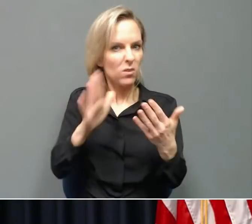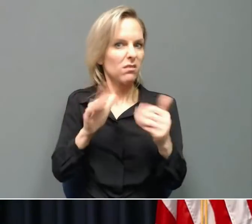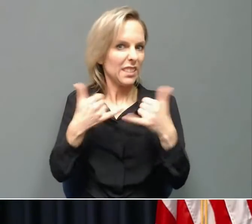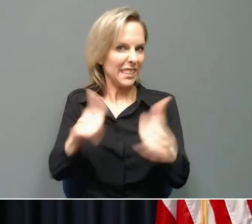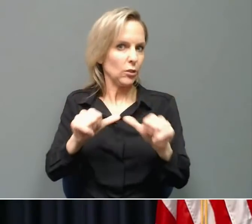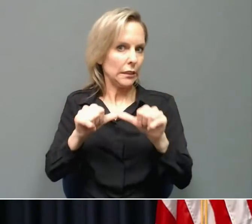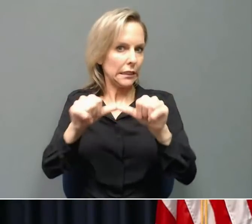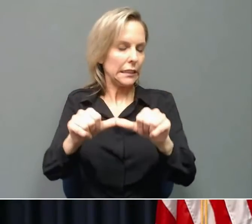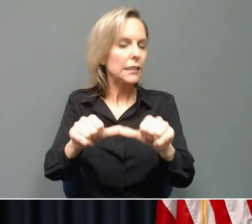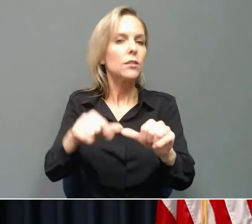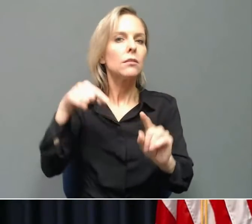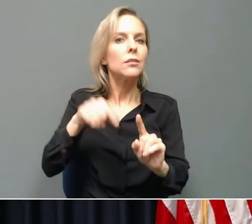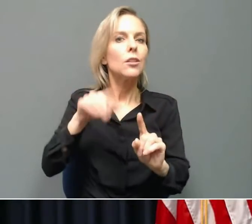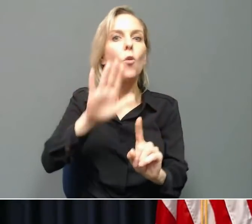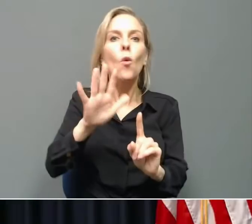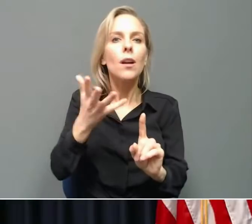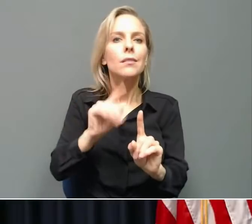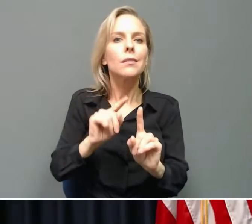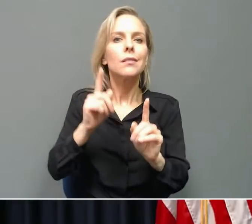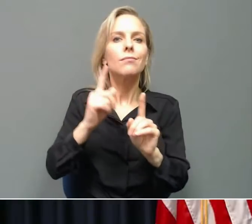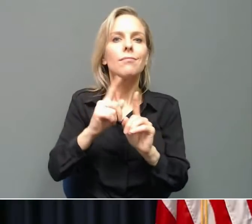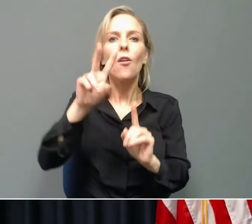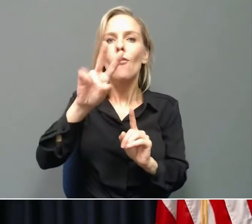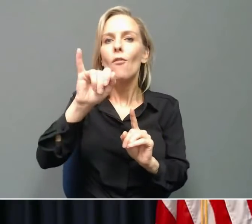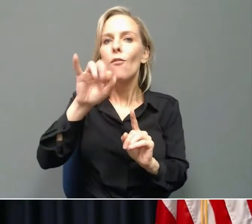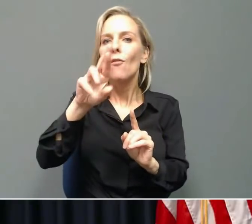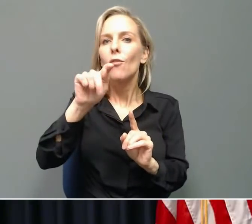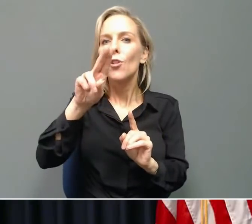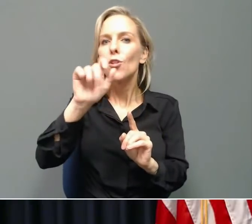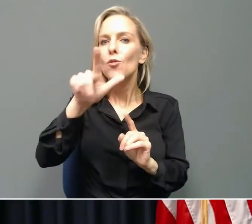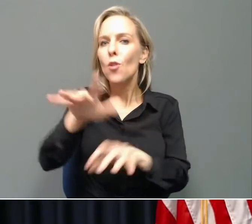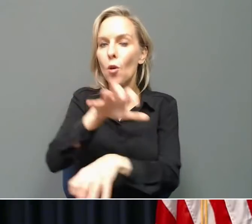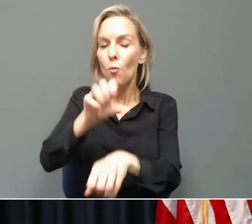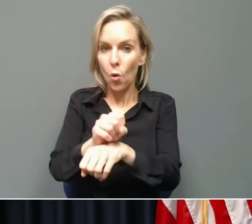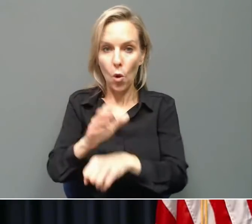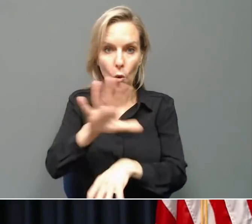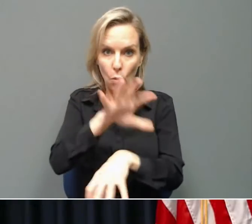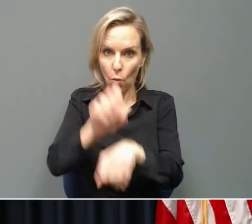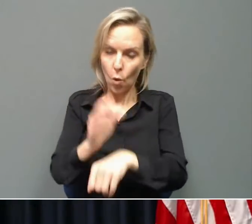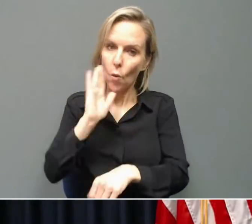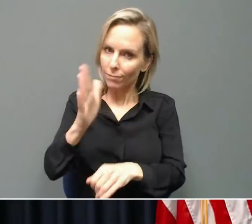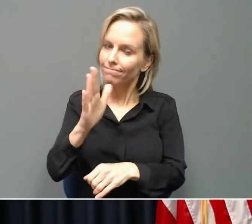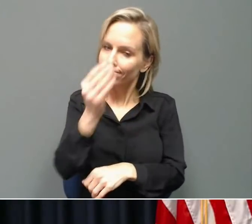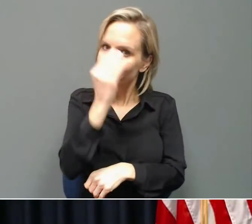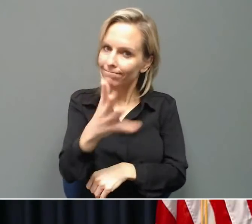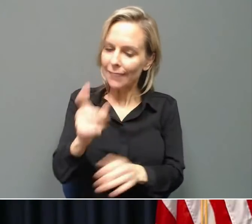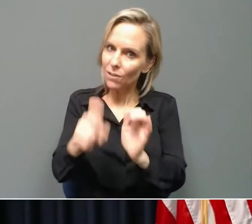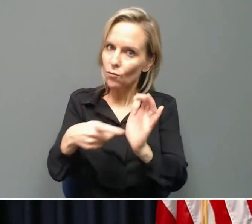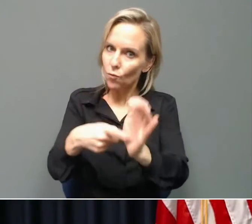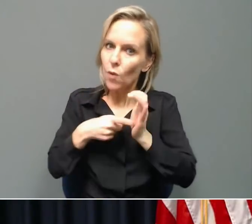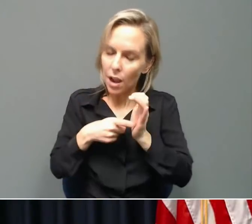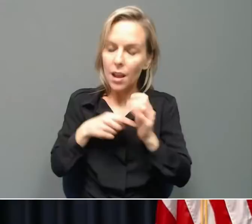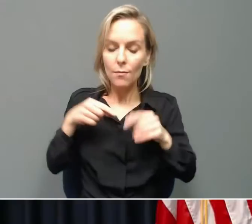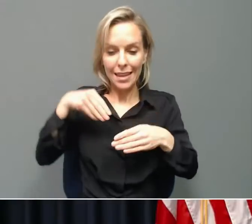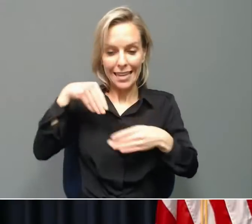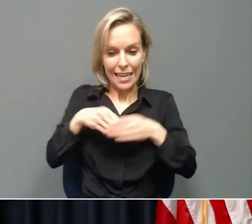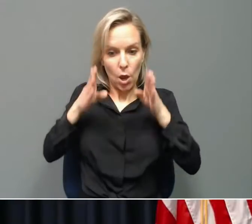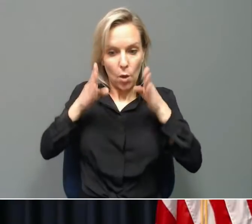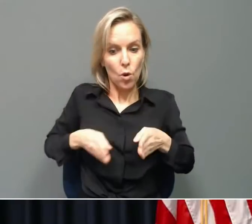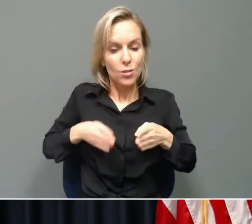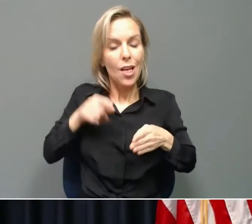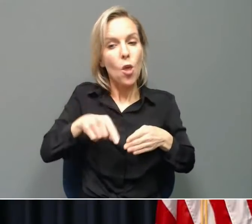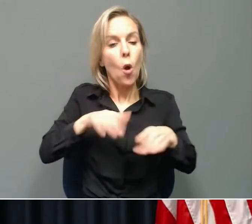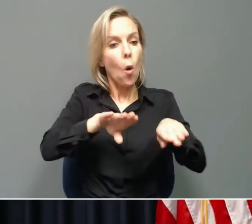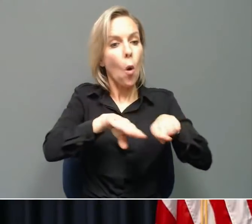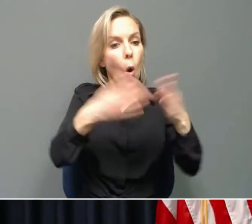virtual appointments. Appointments will be required when we open up these in-person locations